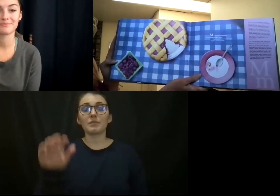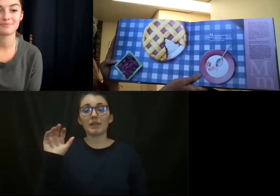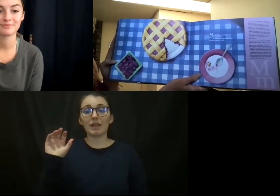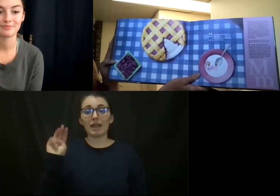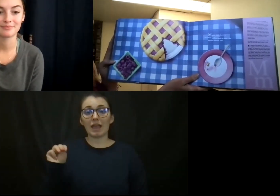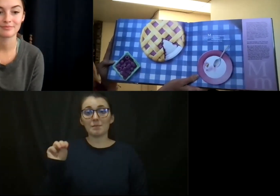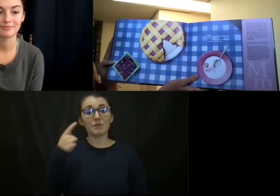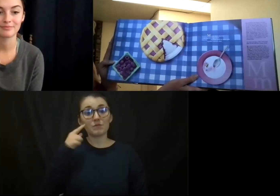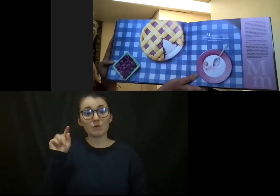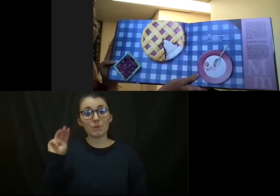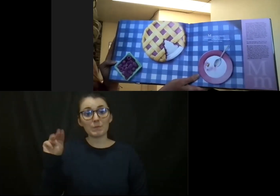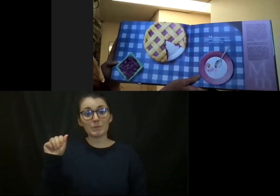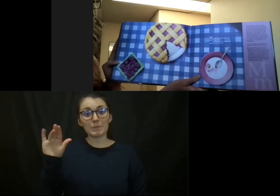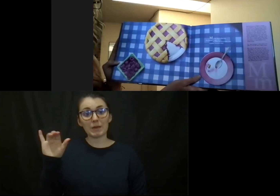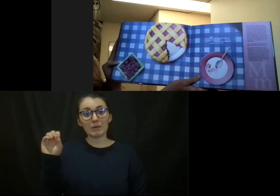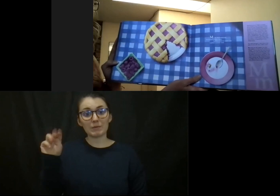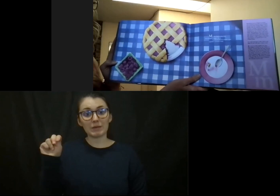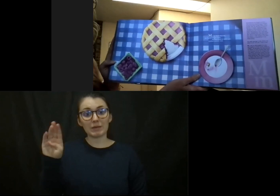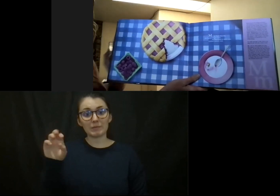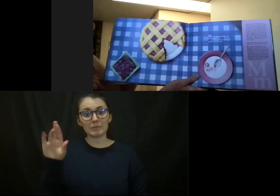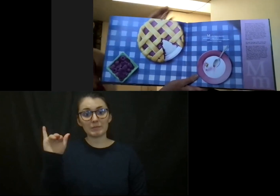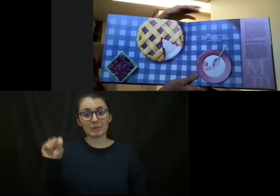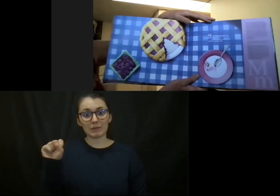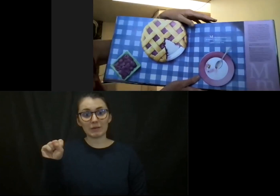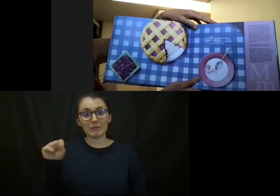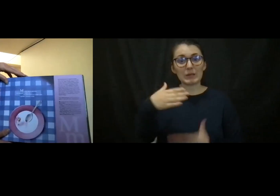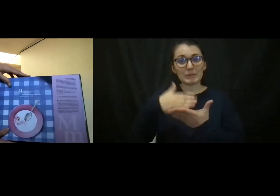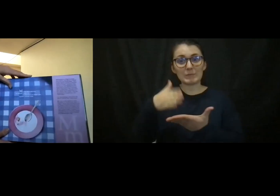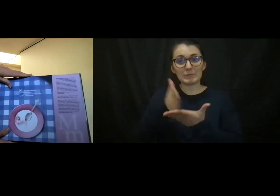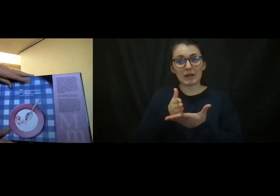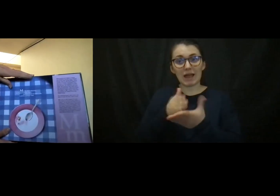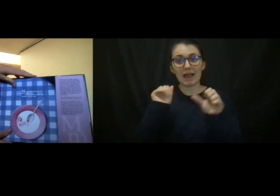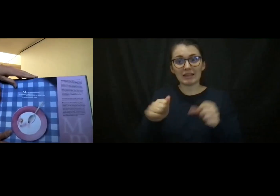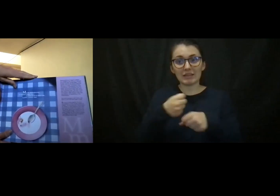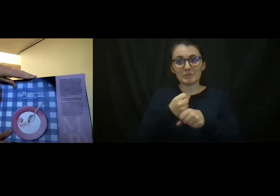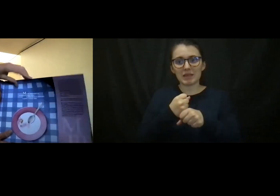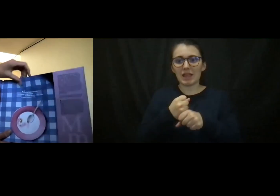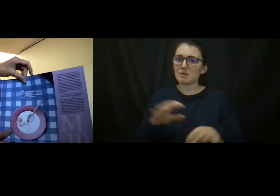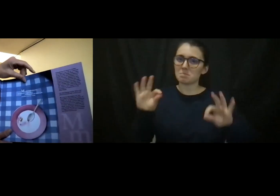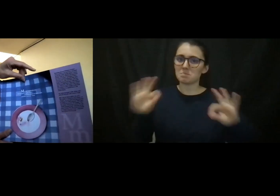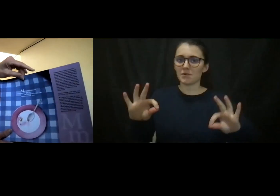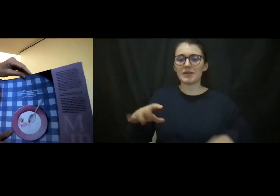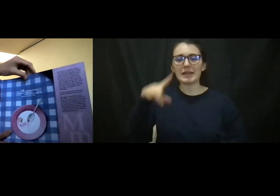original Oregon sweet. Eat them plain or make a pie, a perfect summer treat.